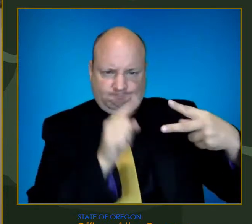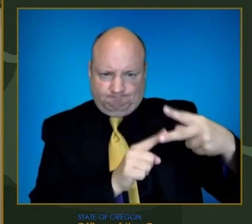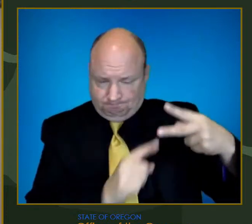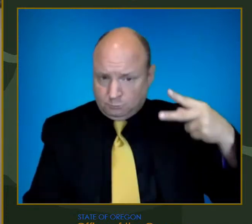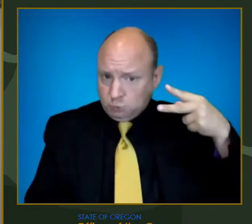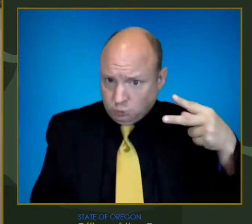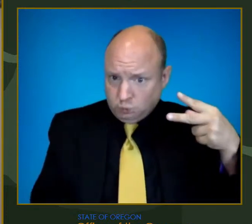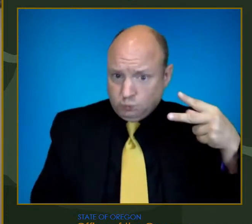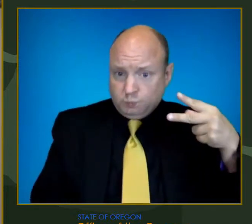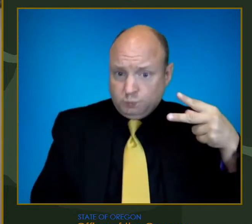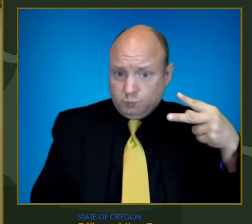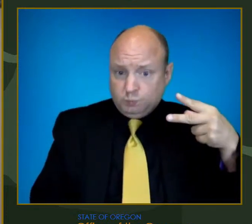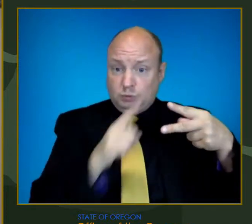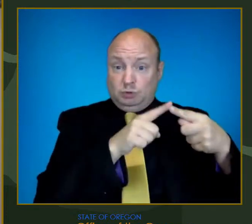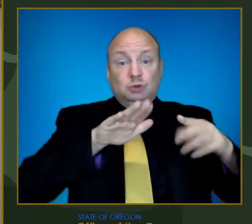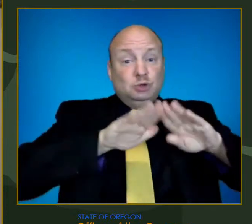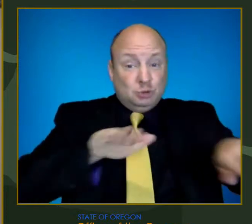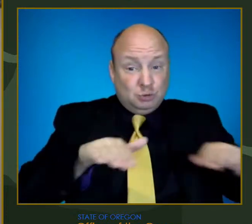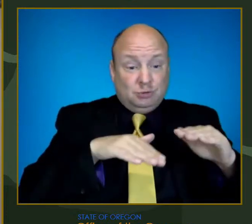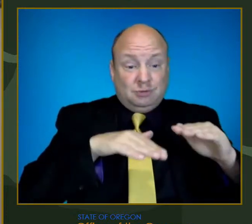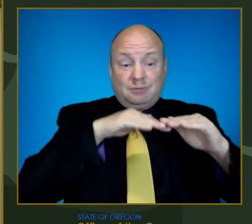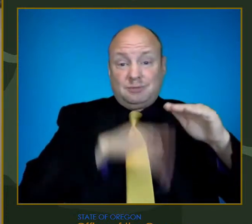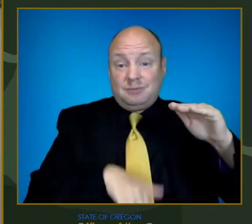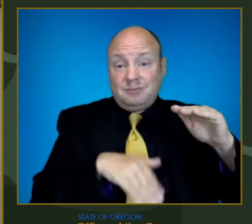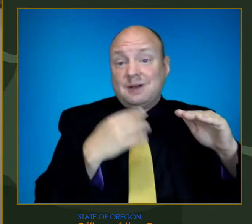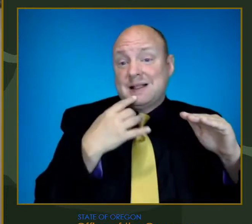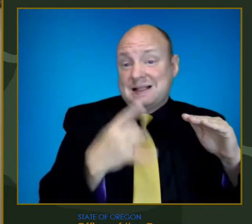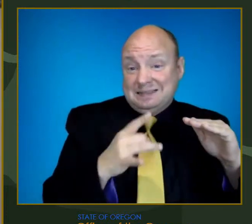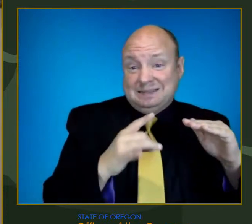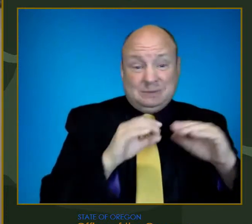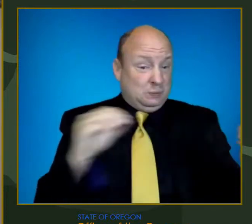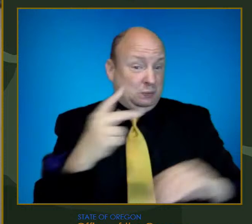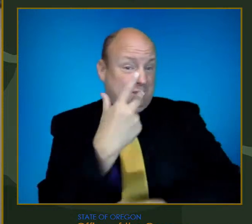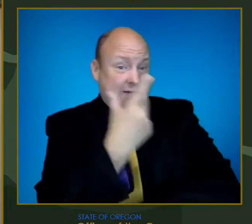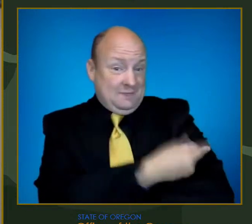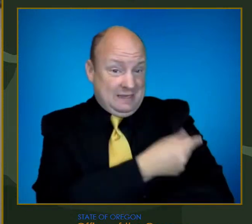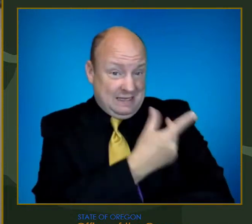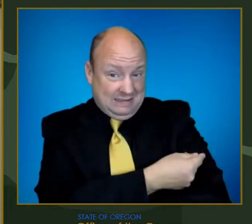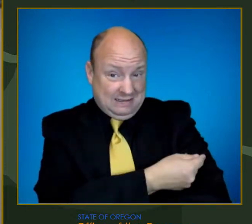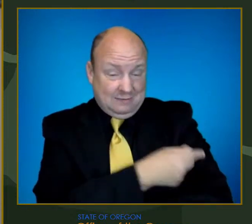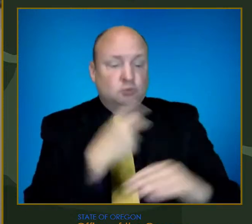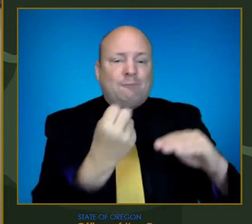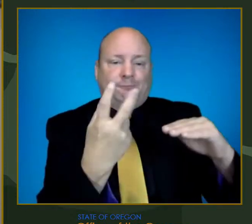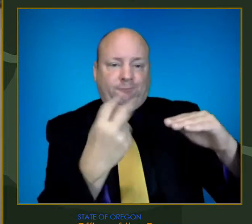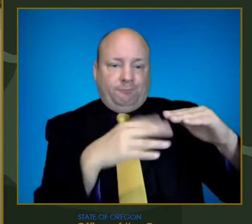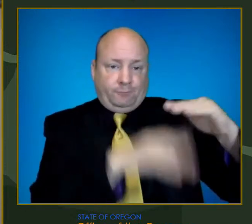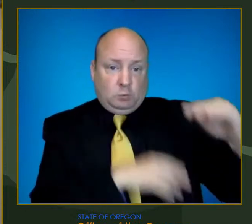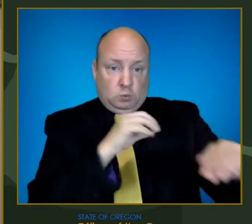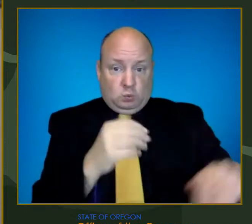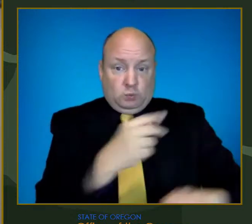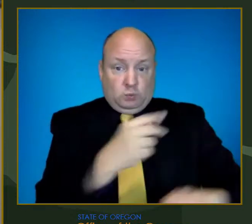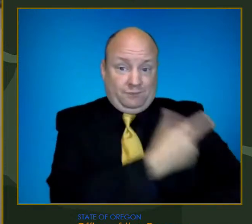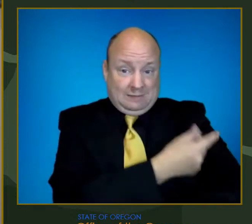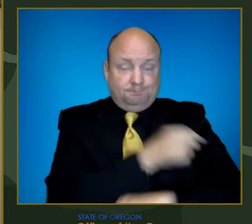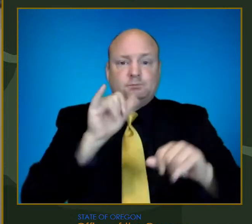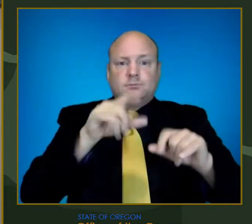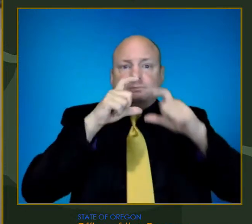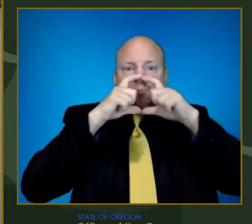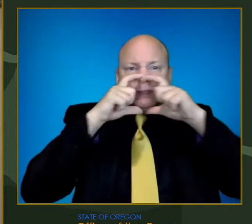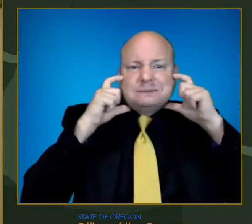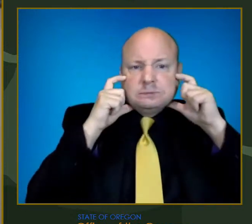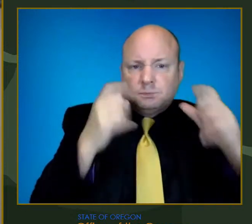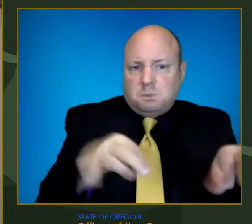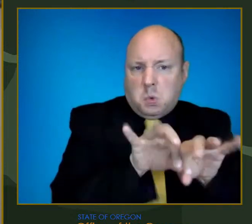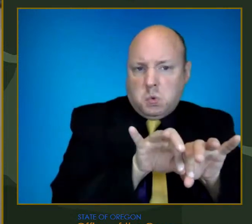12 still are not eligible for vaccination, masks are a critical tool to prevent our kids from getting